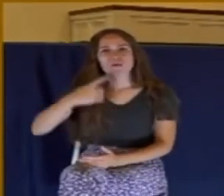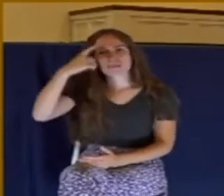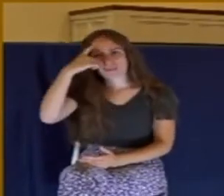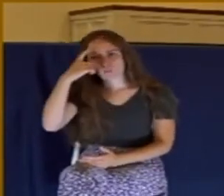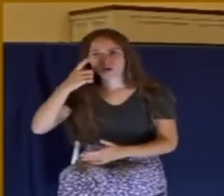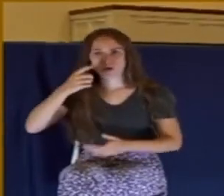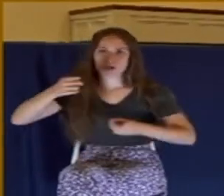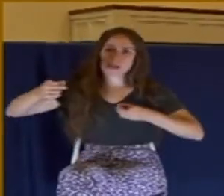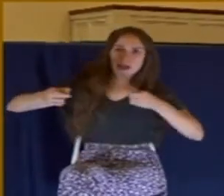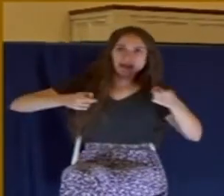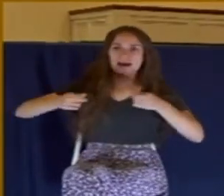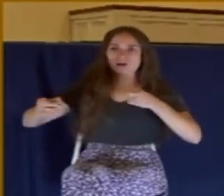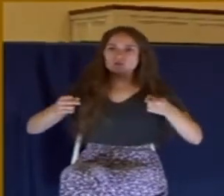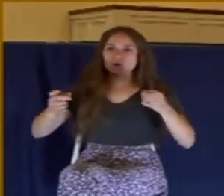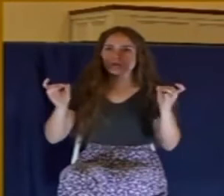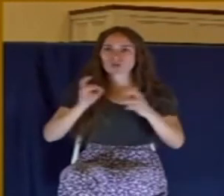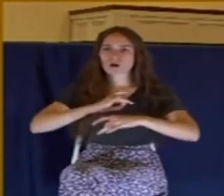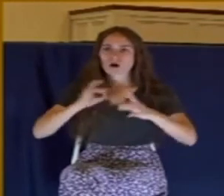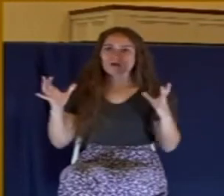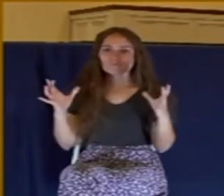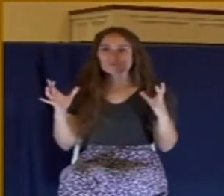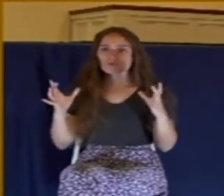our duty,